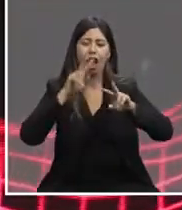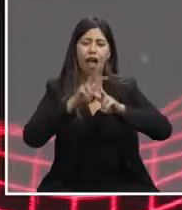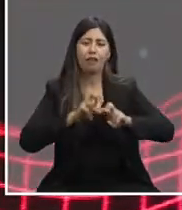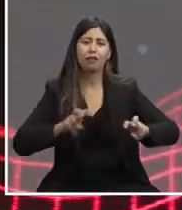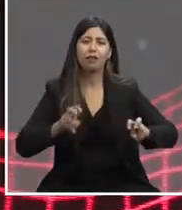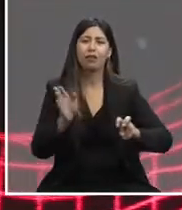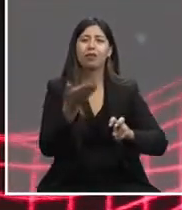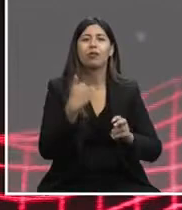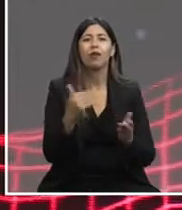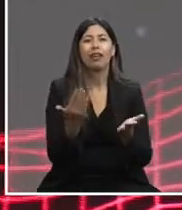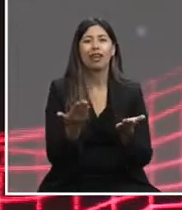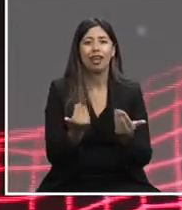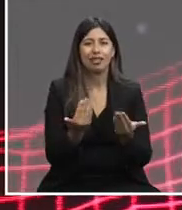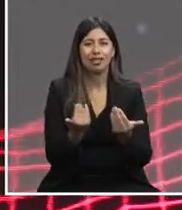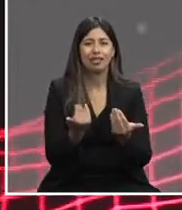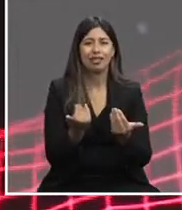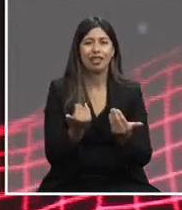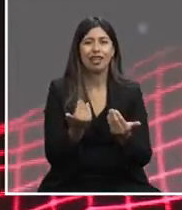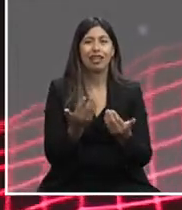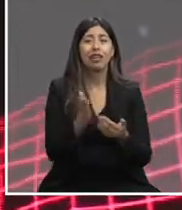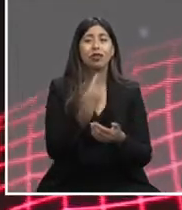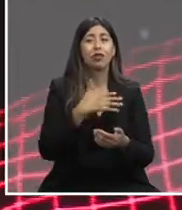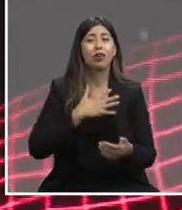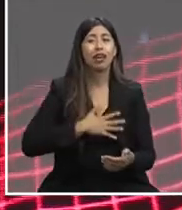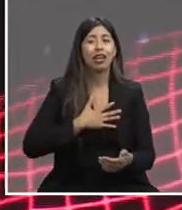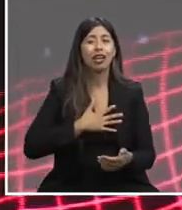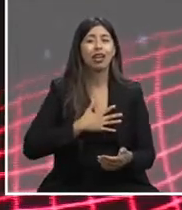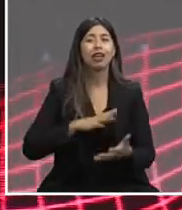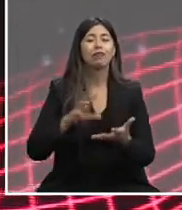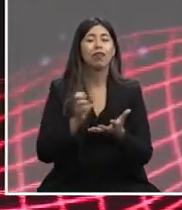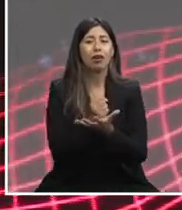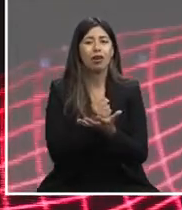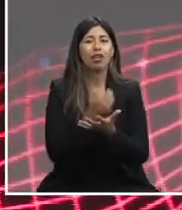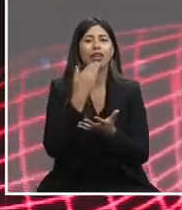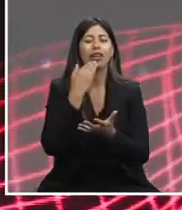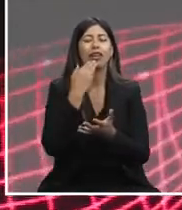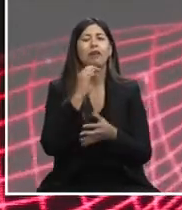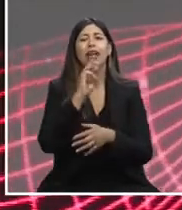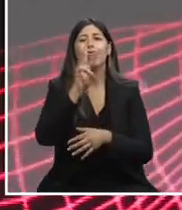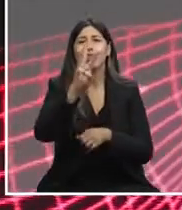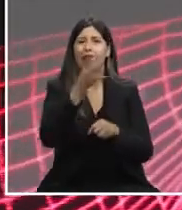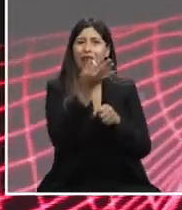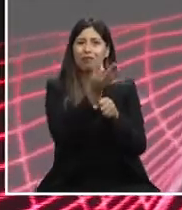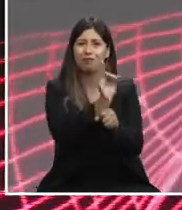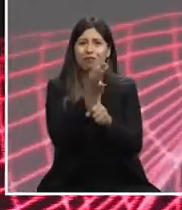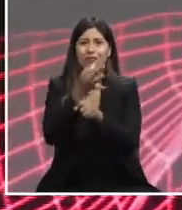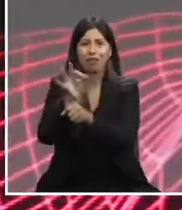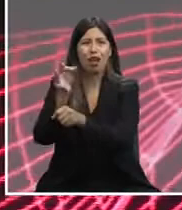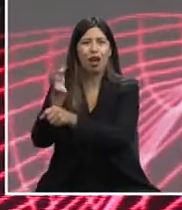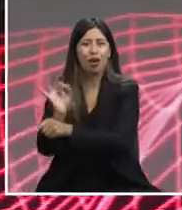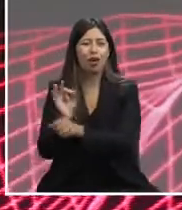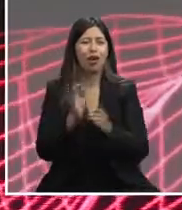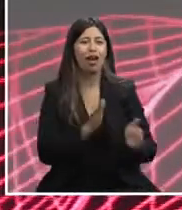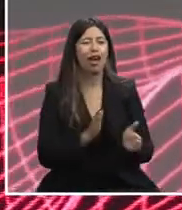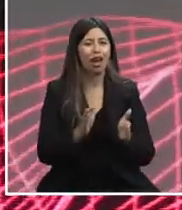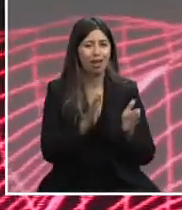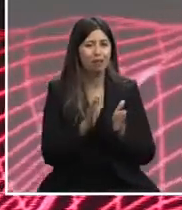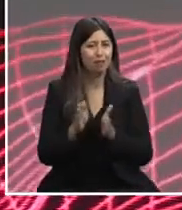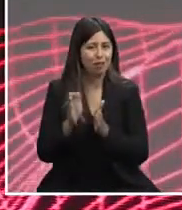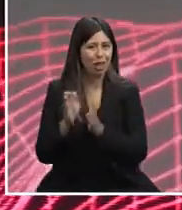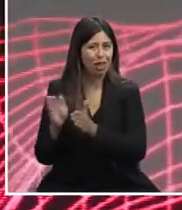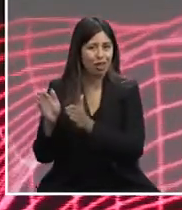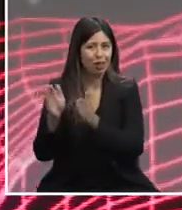necesidad, ¿cierto?, de obtener lo que queremos y también estas tres grandes orientaciones o caminos que tú ofreces en torno